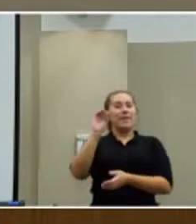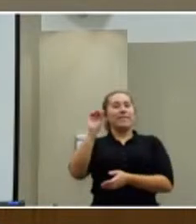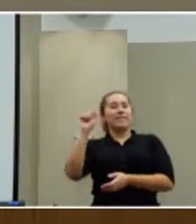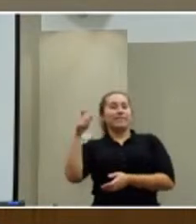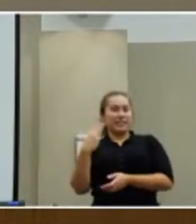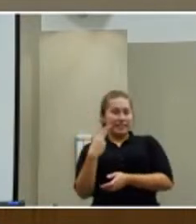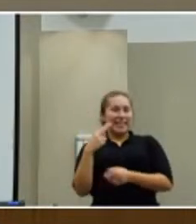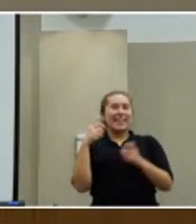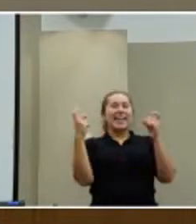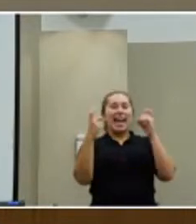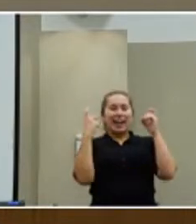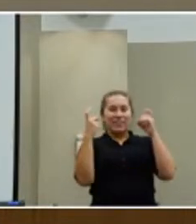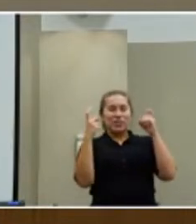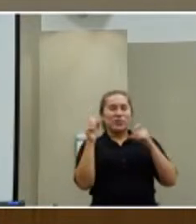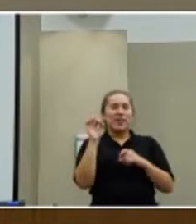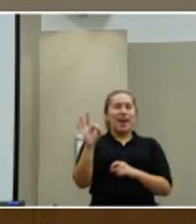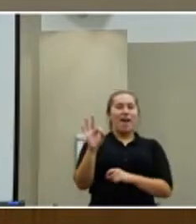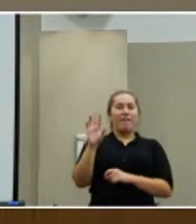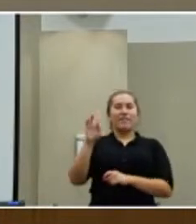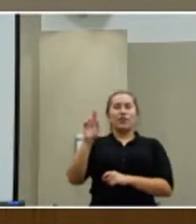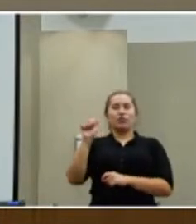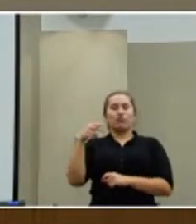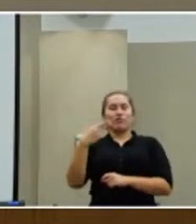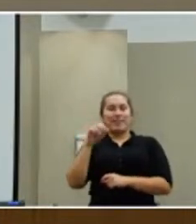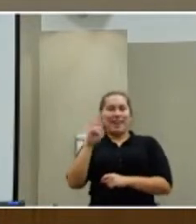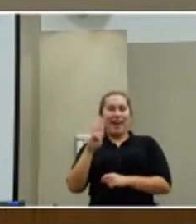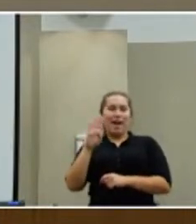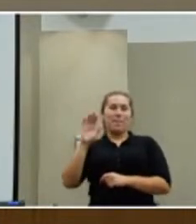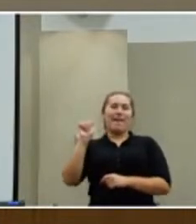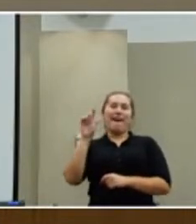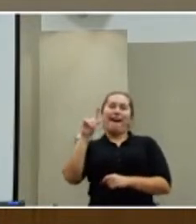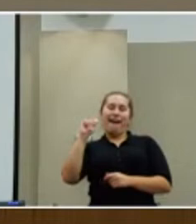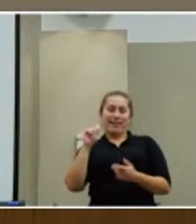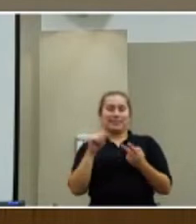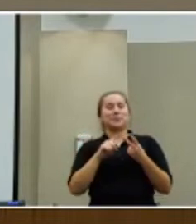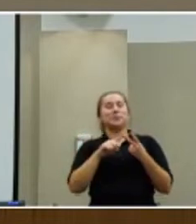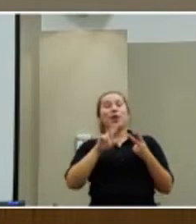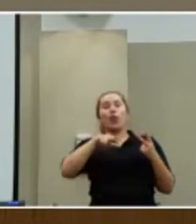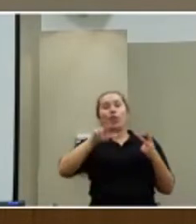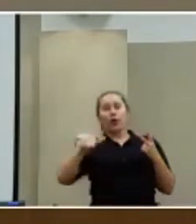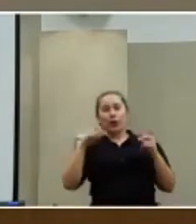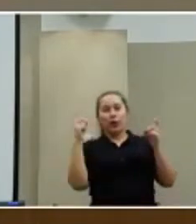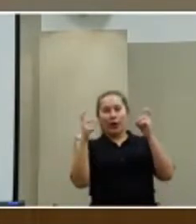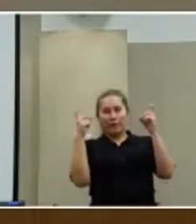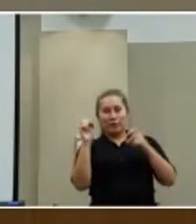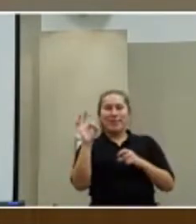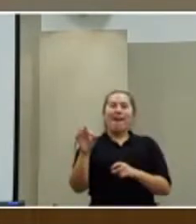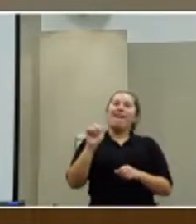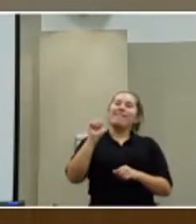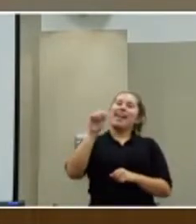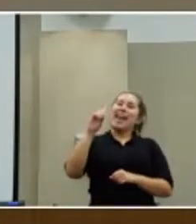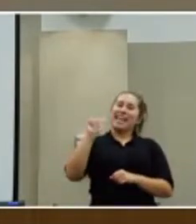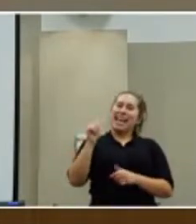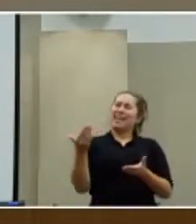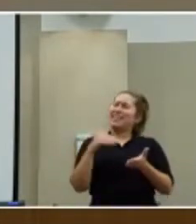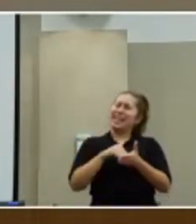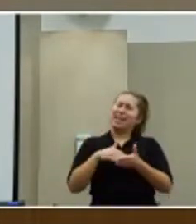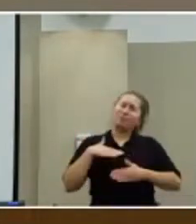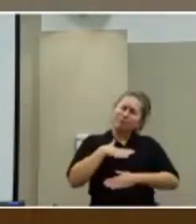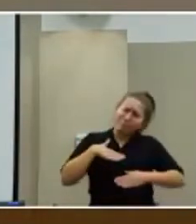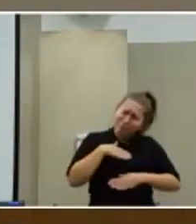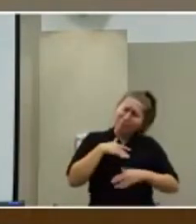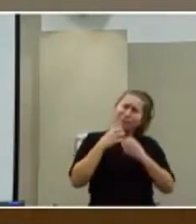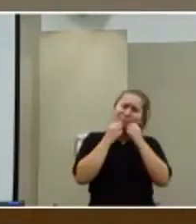the Rehab Act and the 33rd anniversary of the ADA. We again appreciate all of that work.